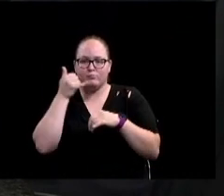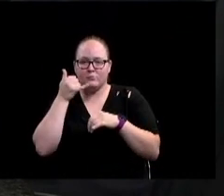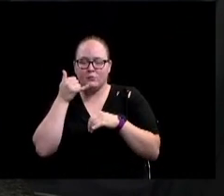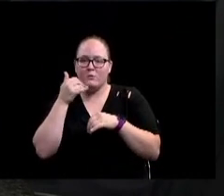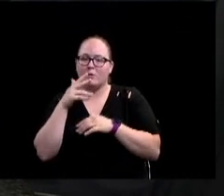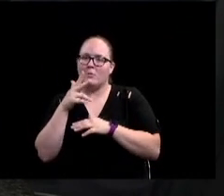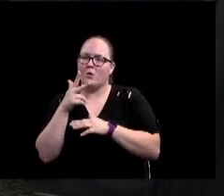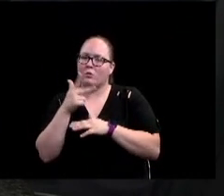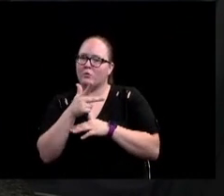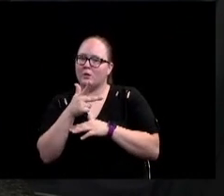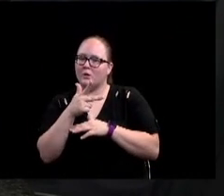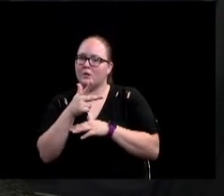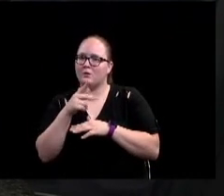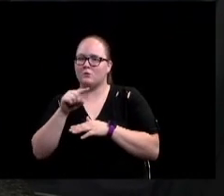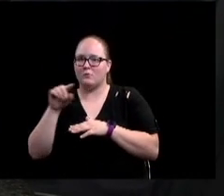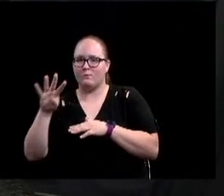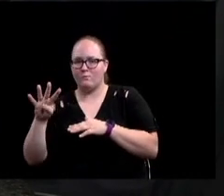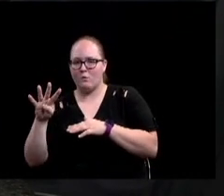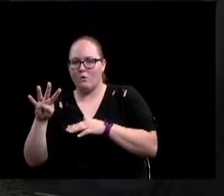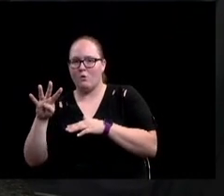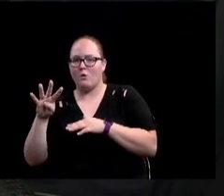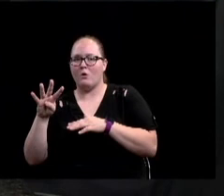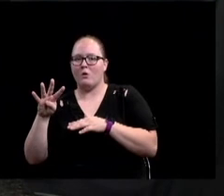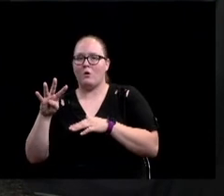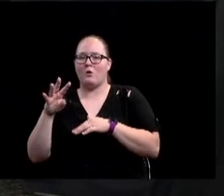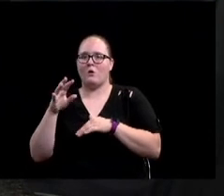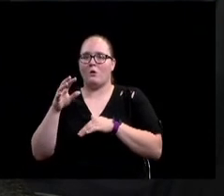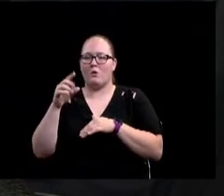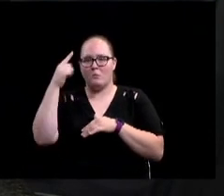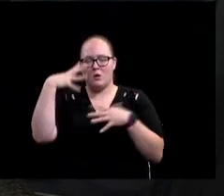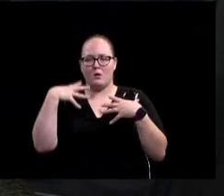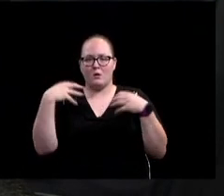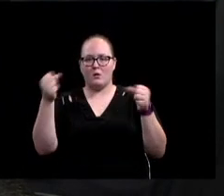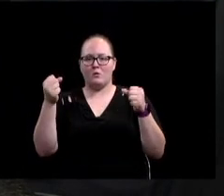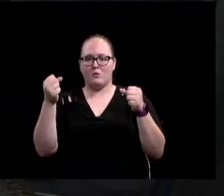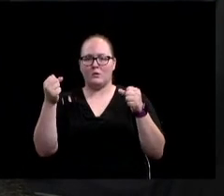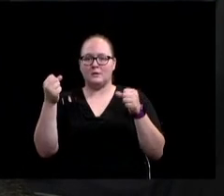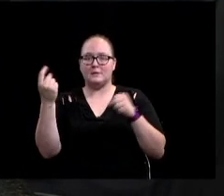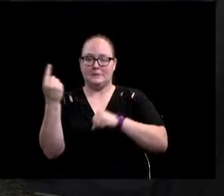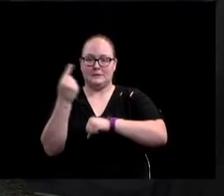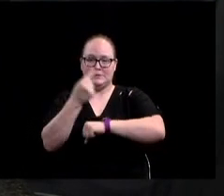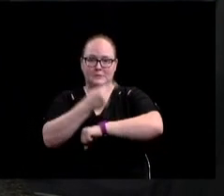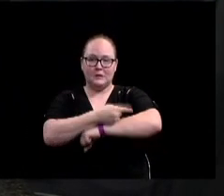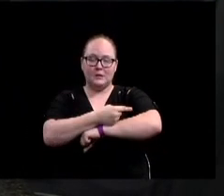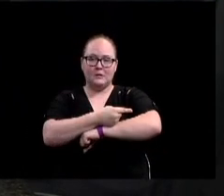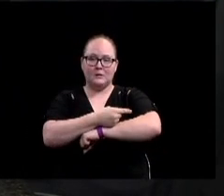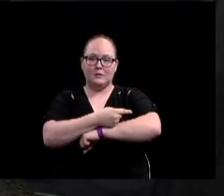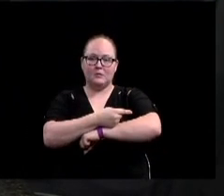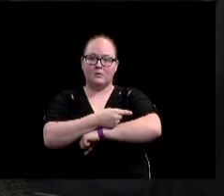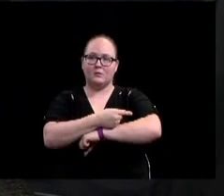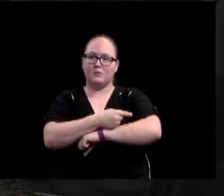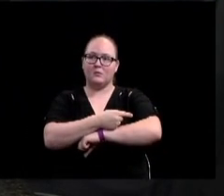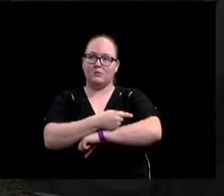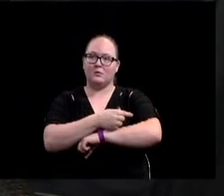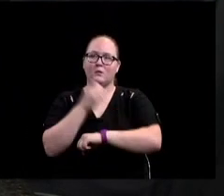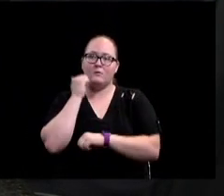of somebody in crisis, where they've gone beyond normal intervention by a family member or